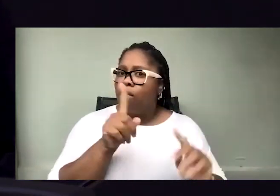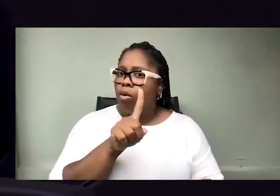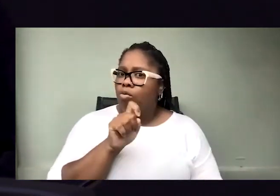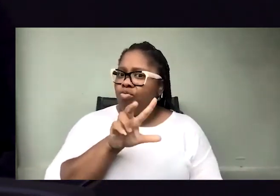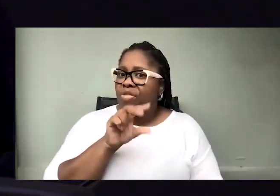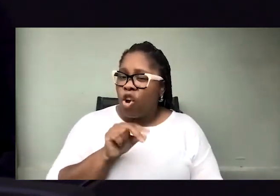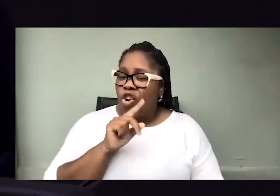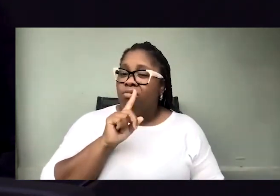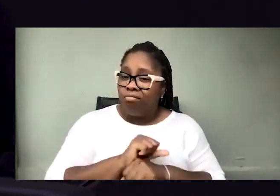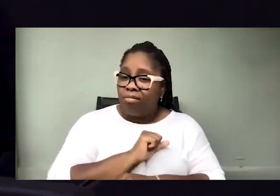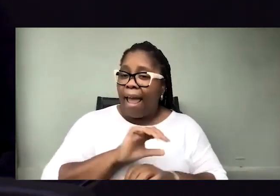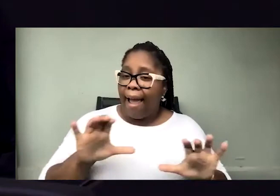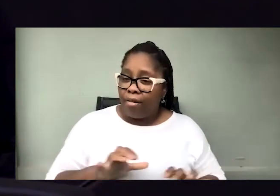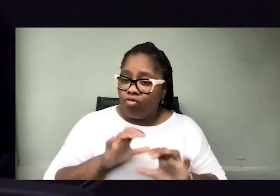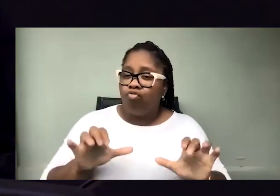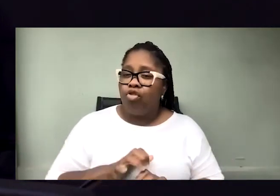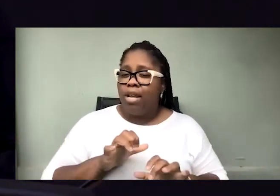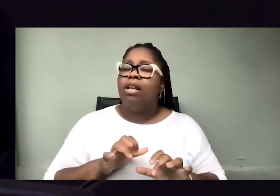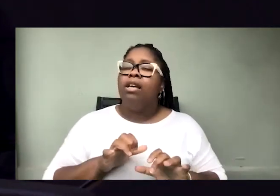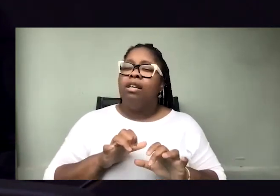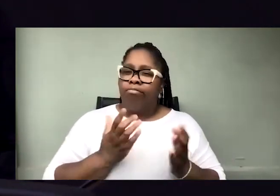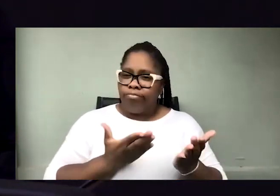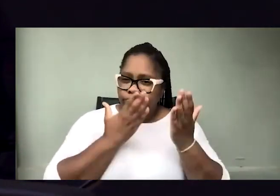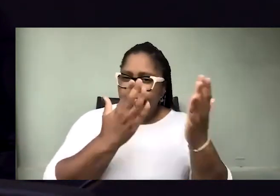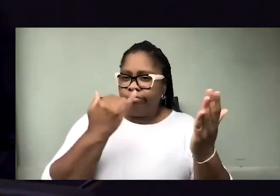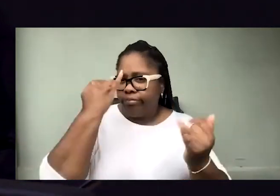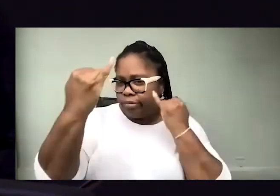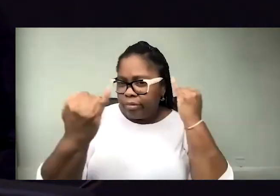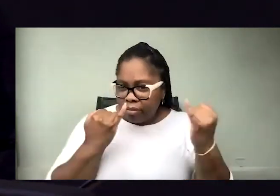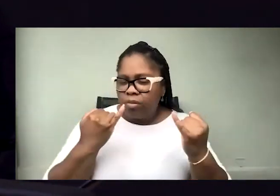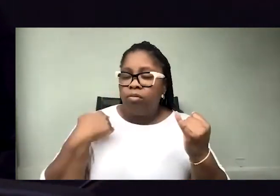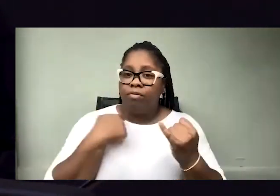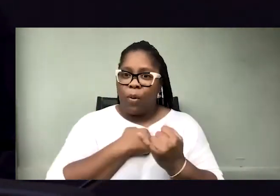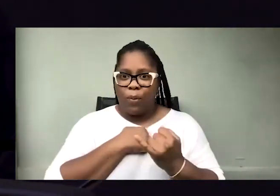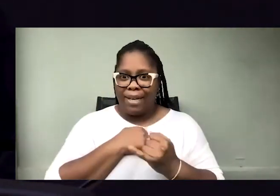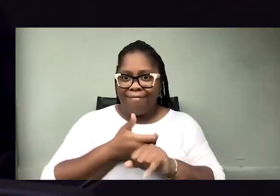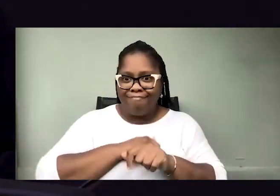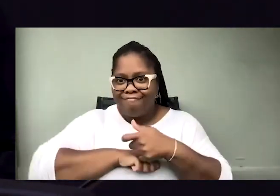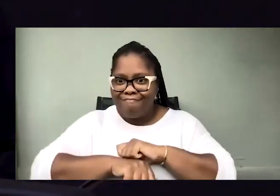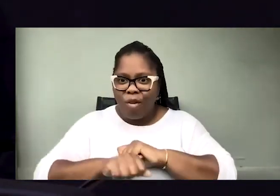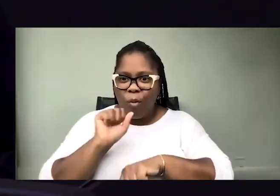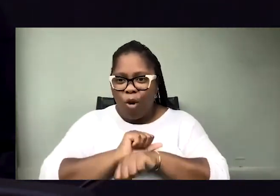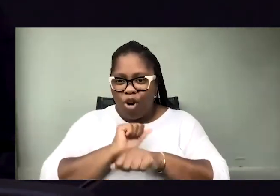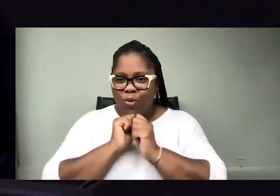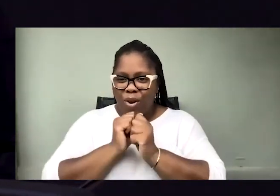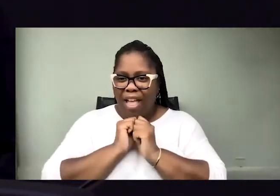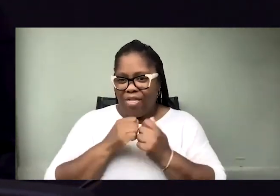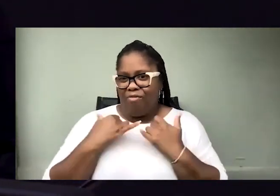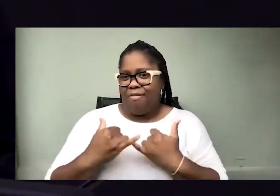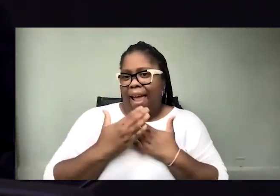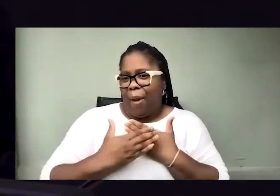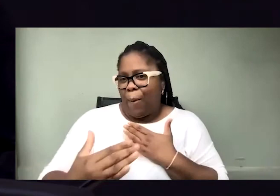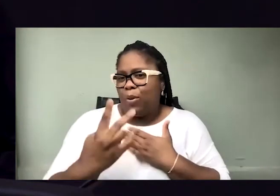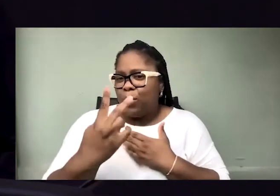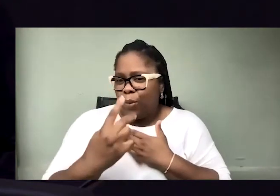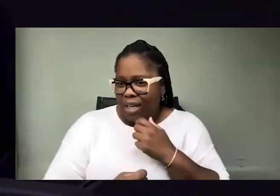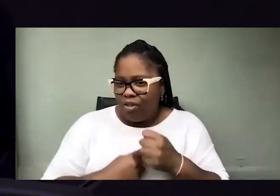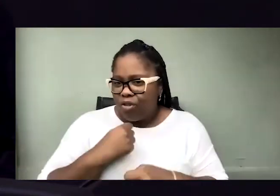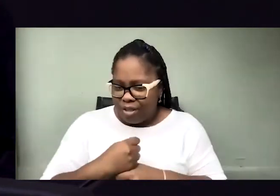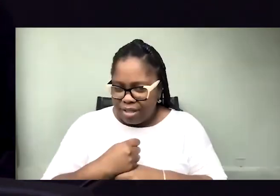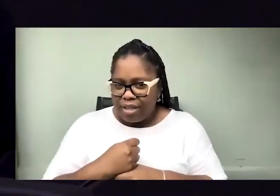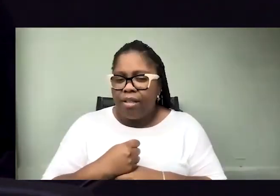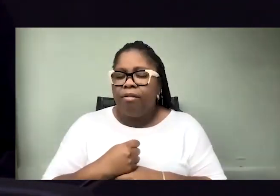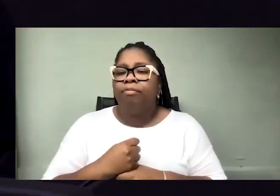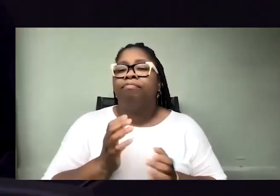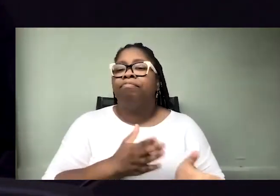130 action-oriented initiatives that we get to work on together over the next 2 years. And then